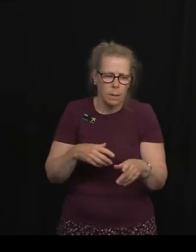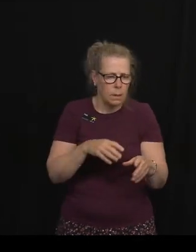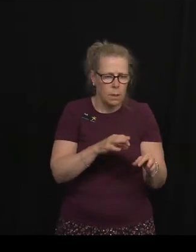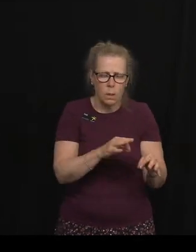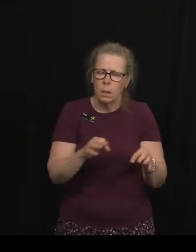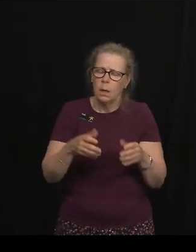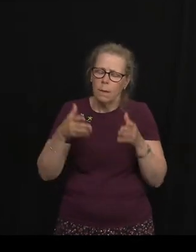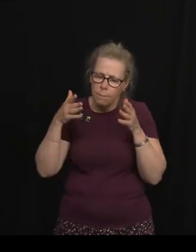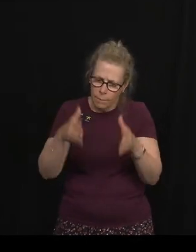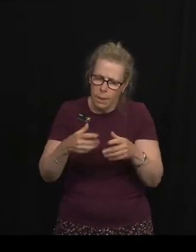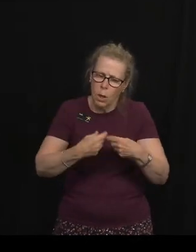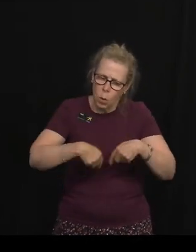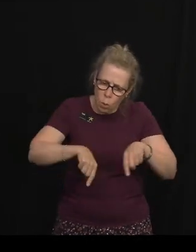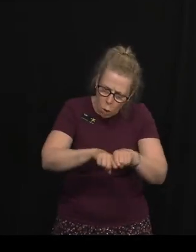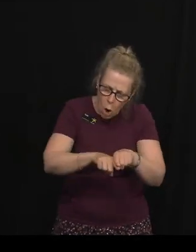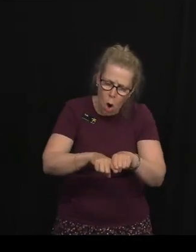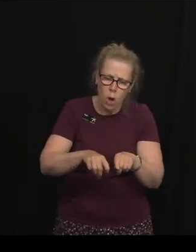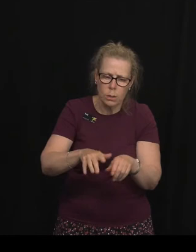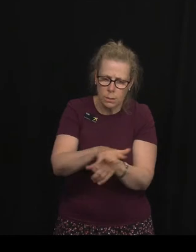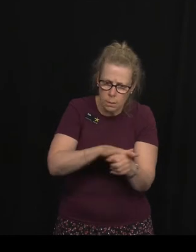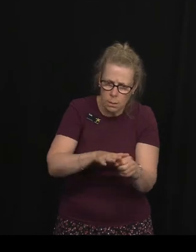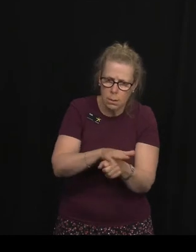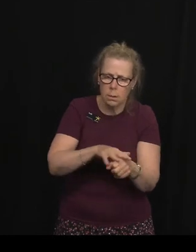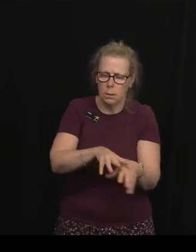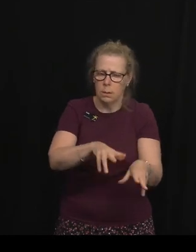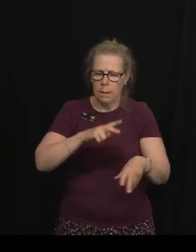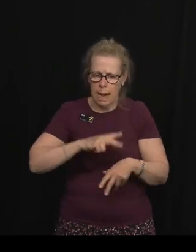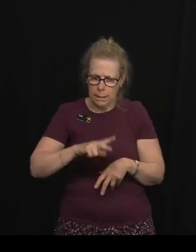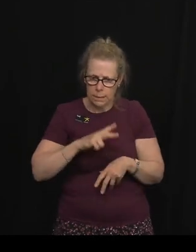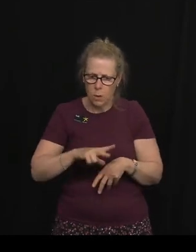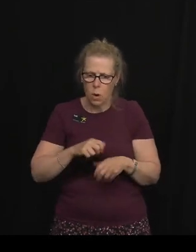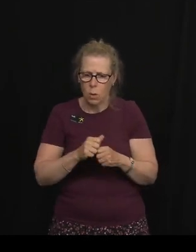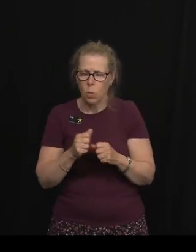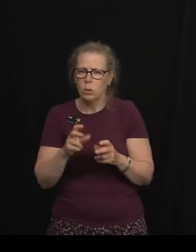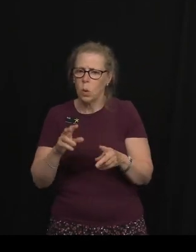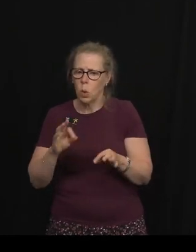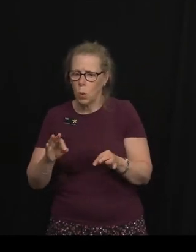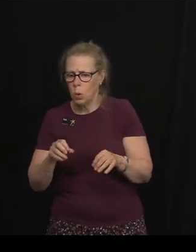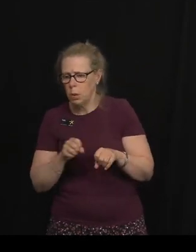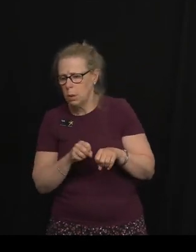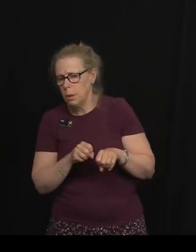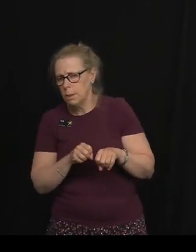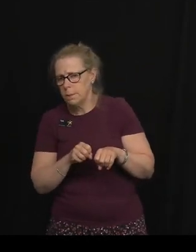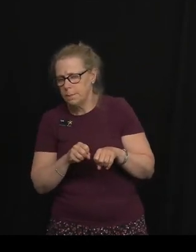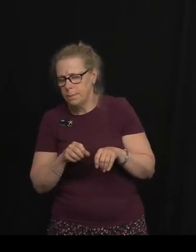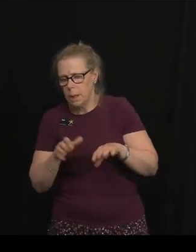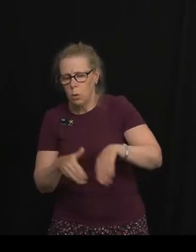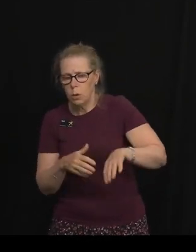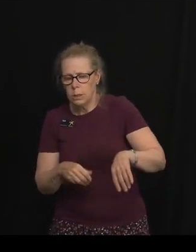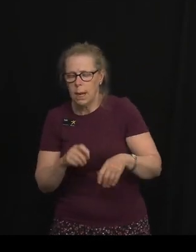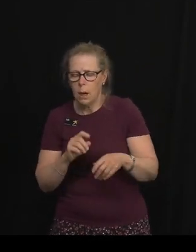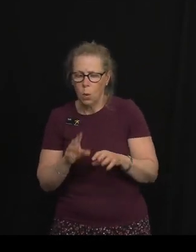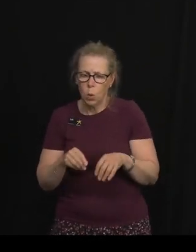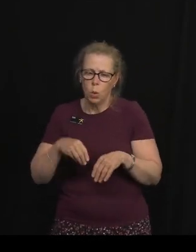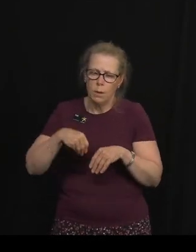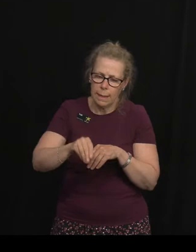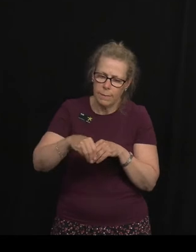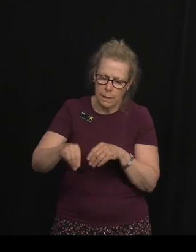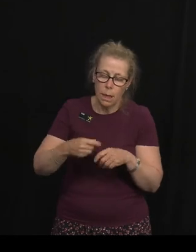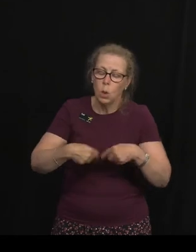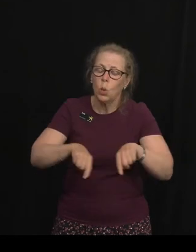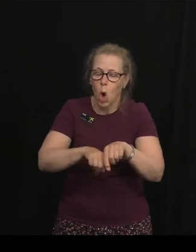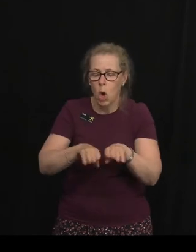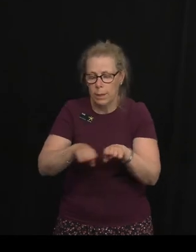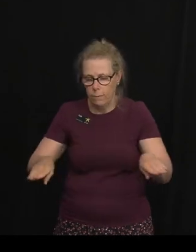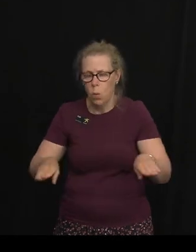on local manufacturing and are also used on purchase and investment at the local level. This